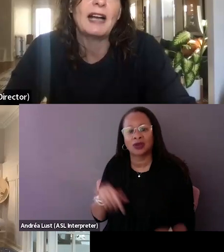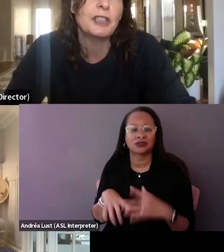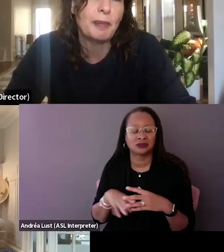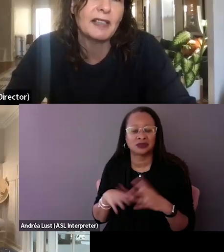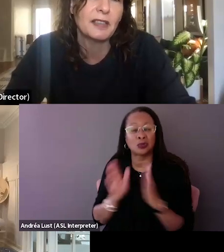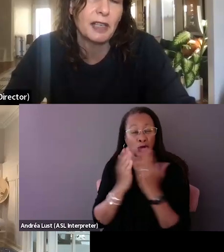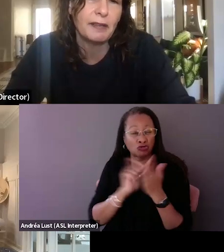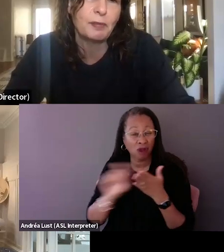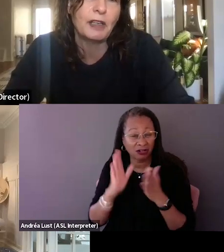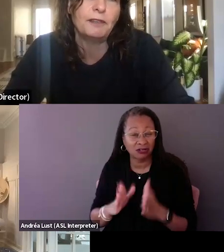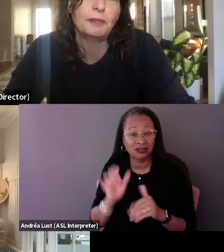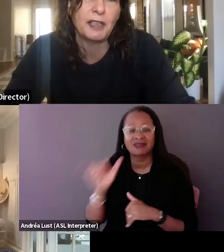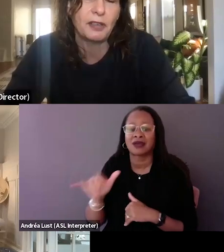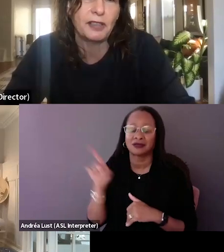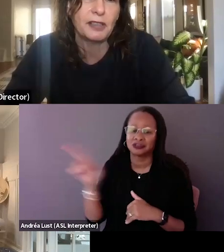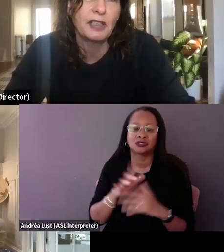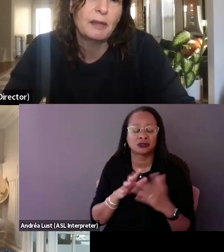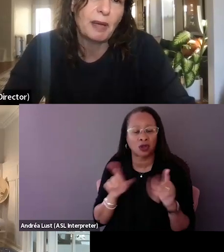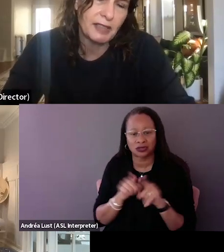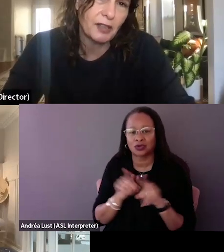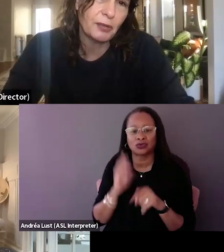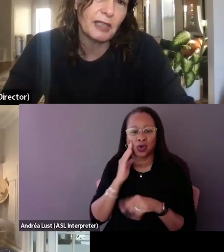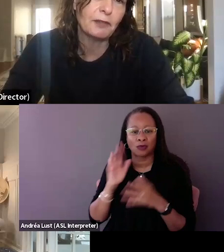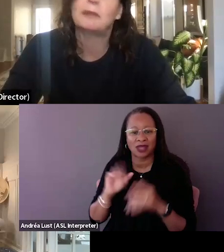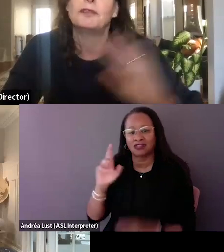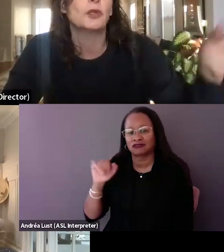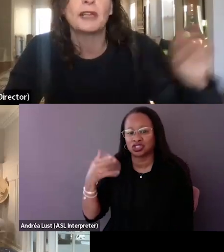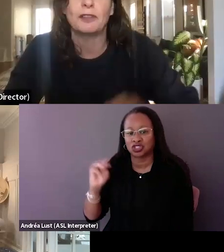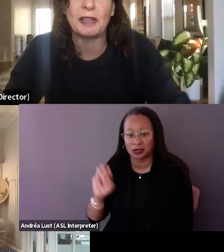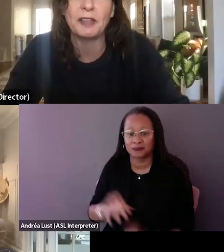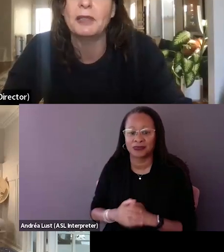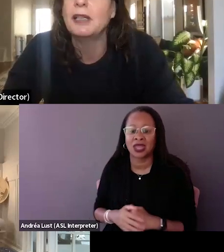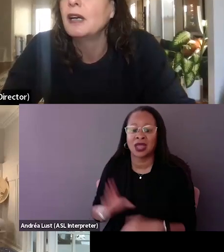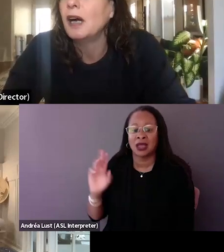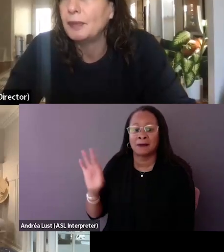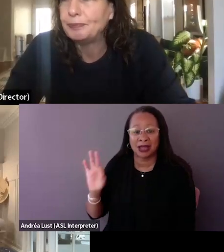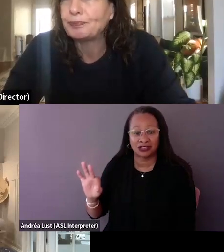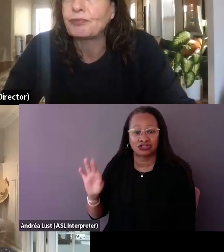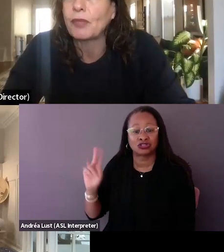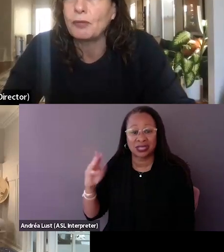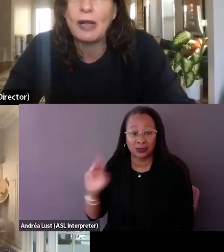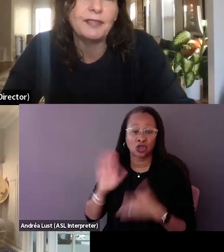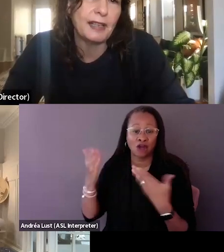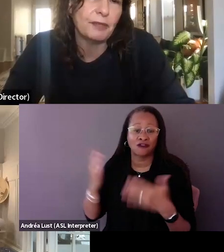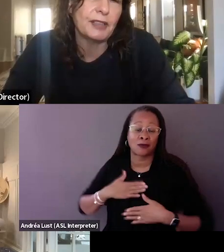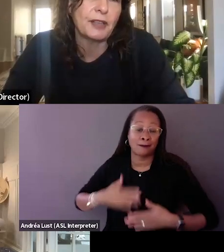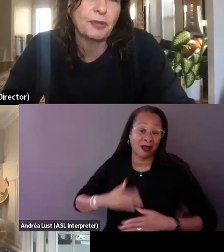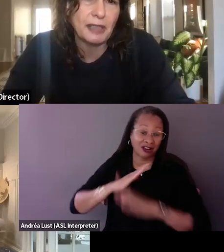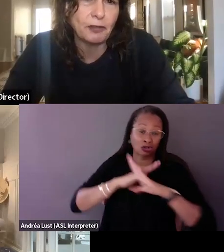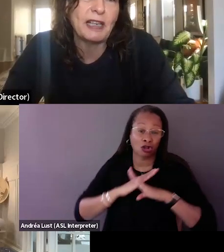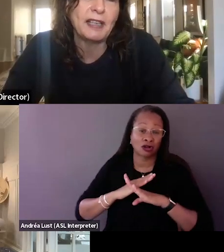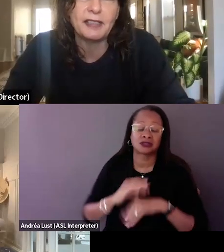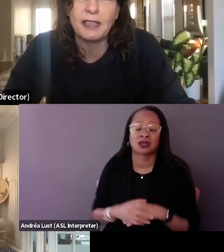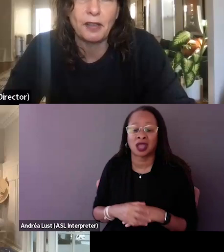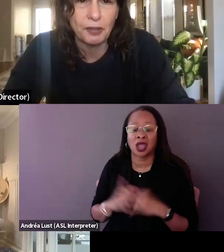Hyun-seo have in the past at times been offered bodyguards by the South Korean government before we ever met them. When the South